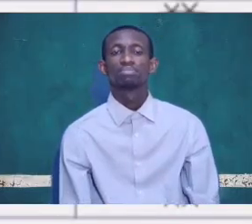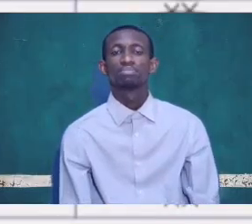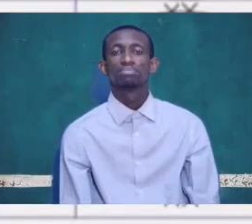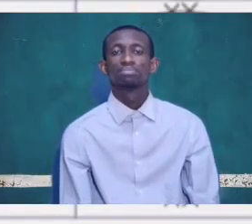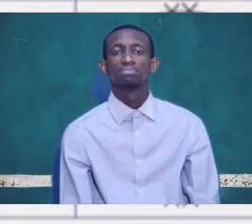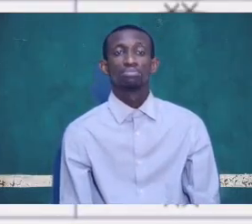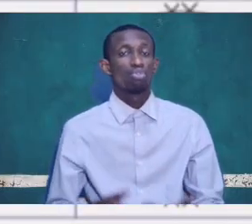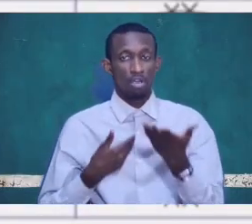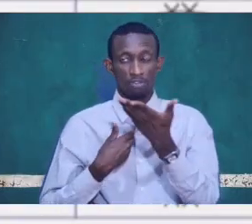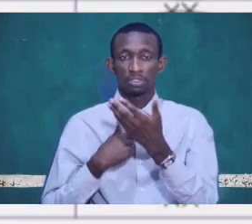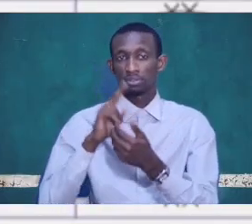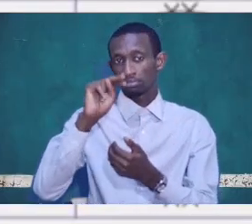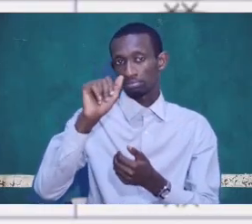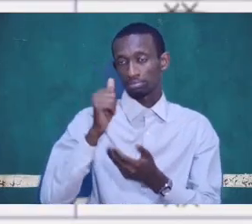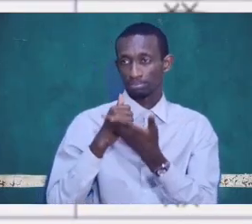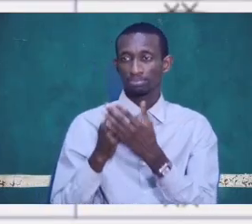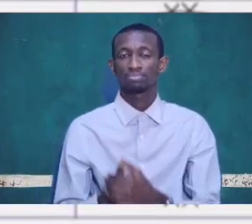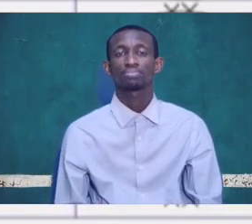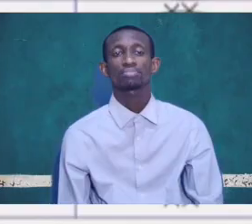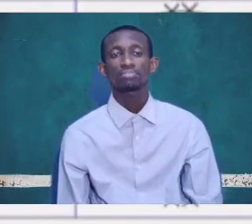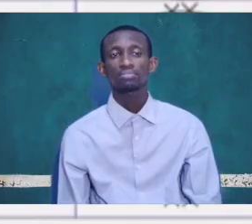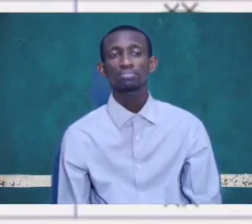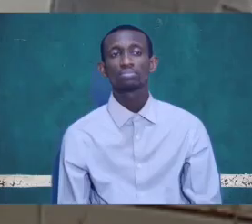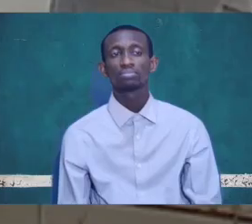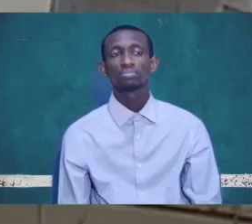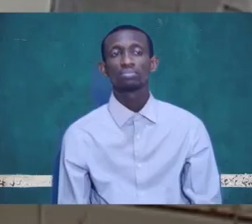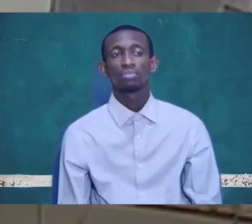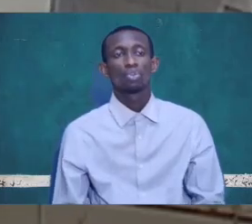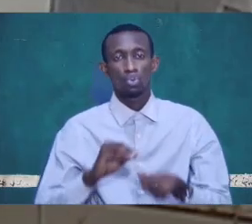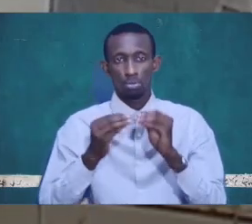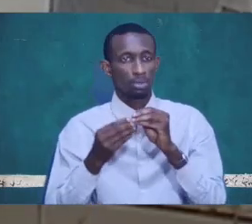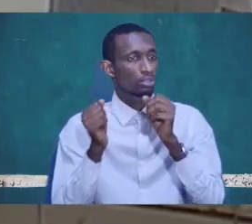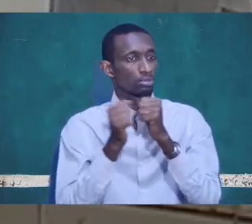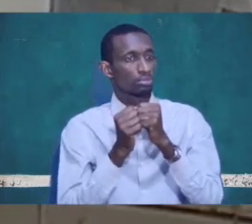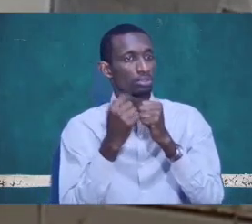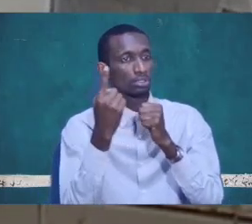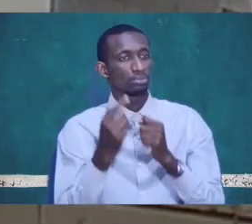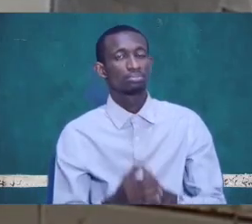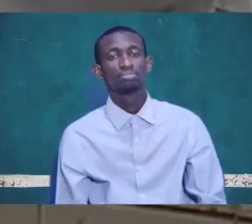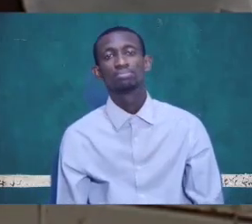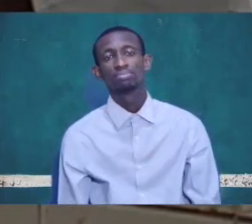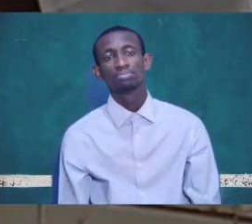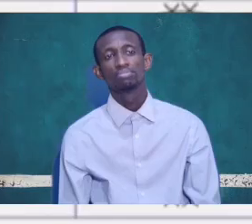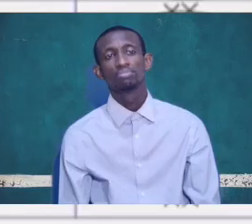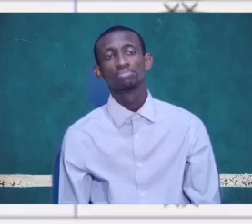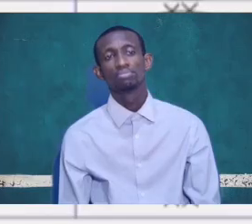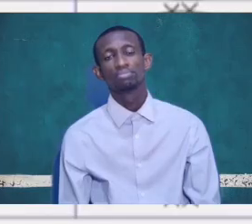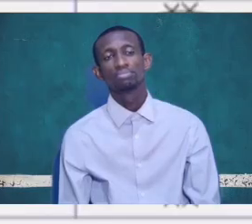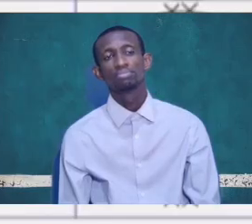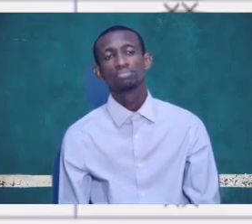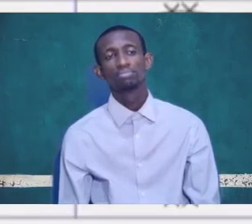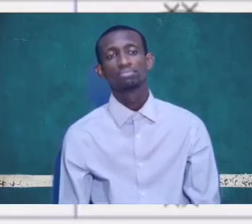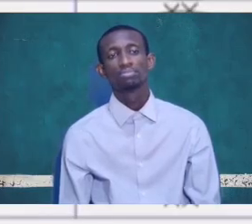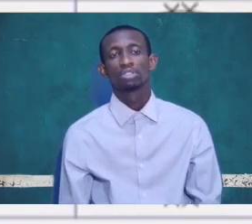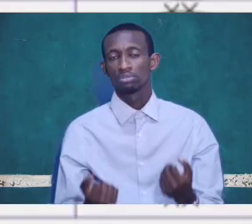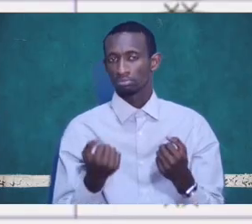We have sodium, the one we have used. The atomic number is 11, and that is the number of electrons. So we have